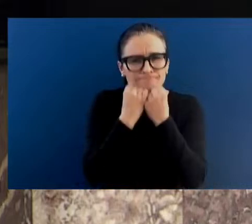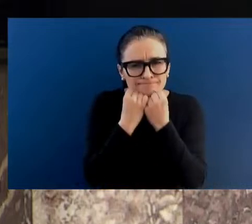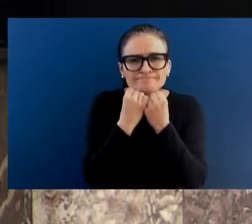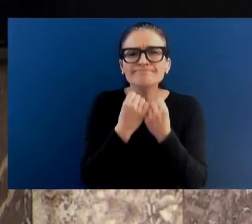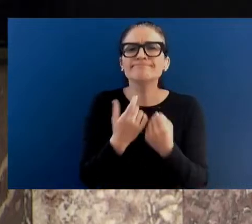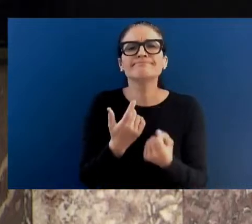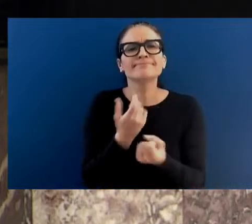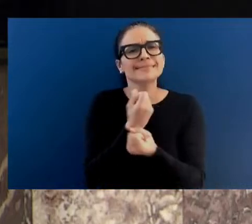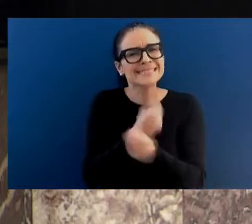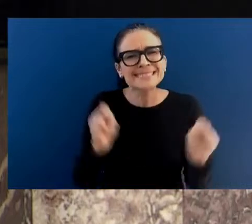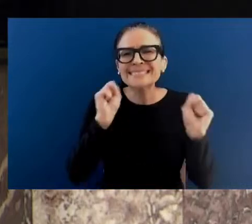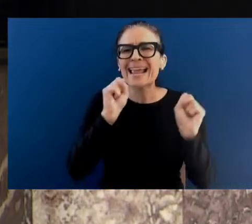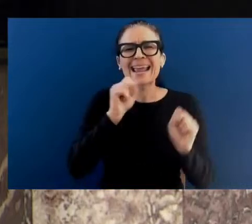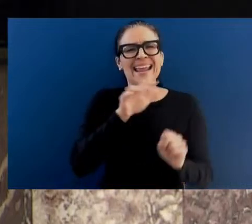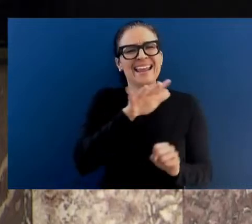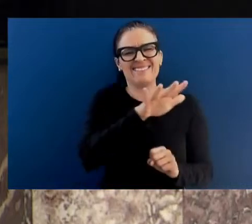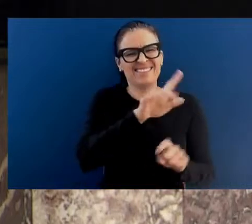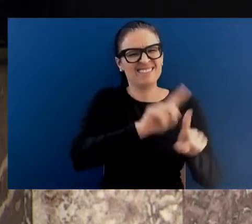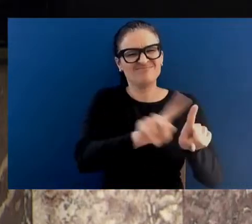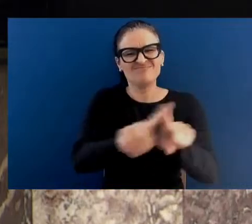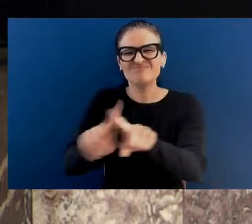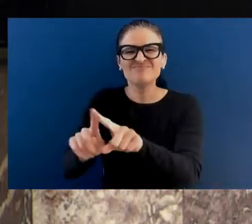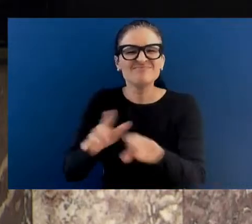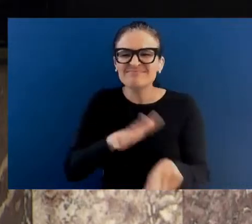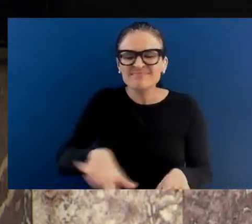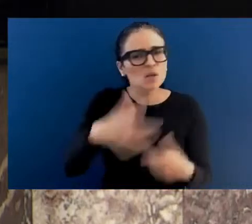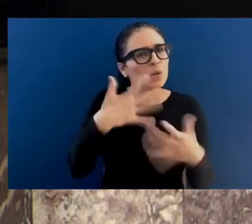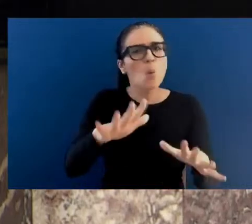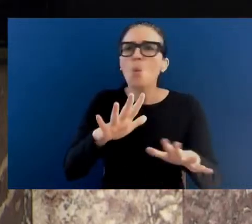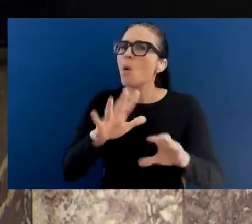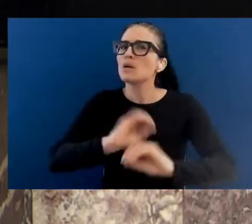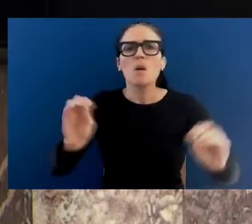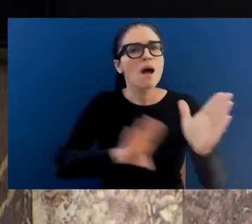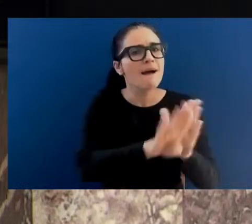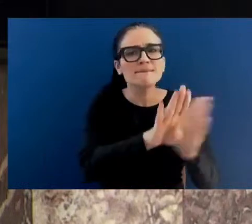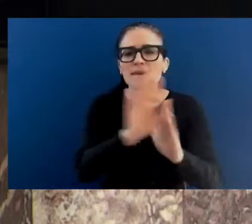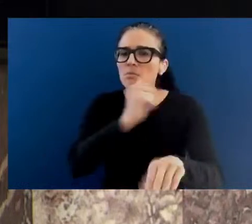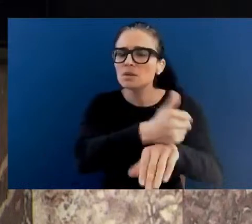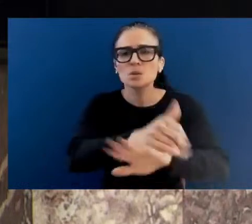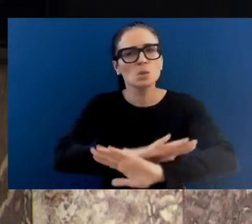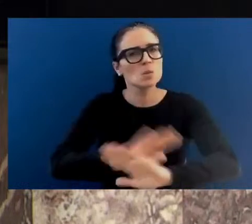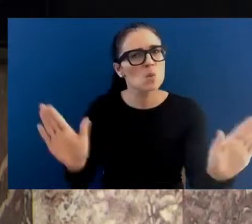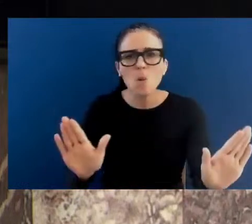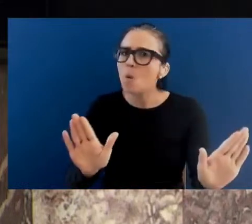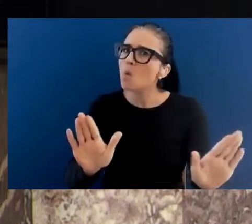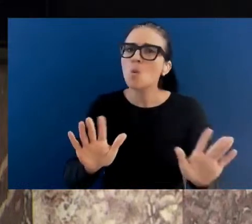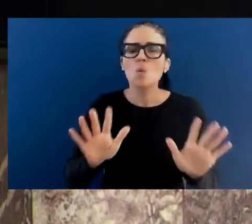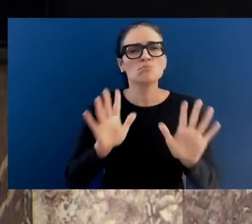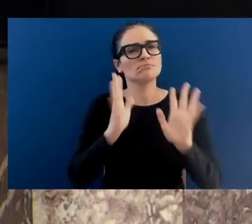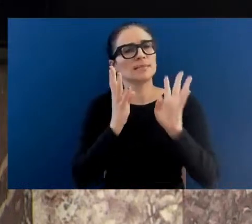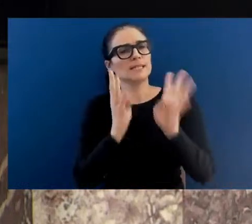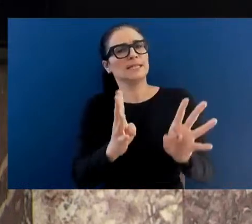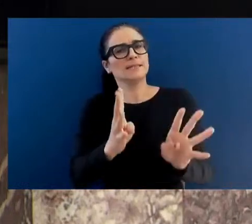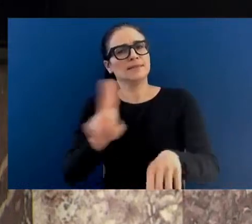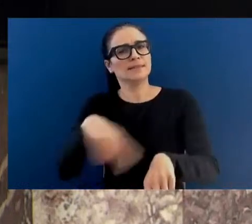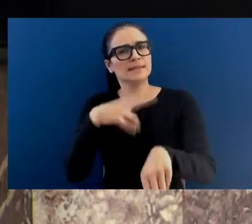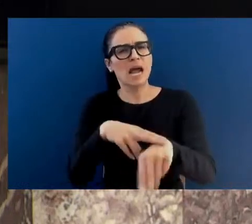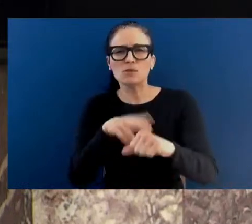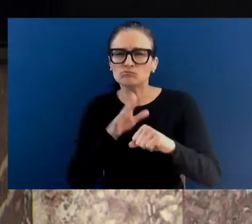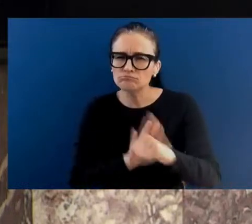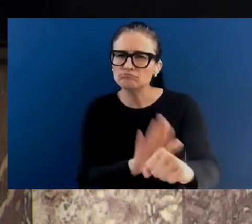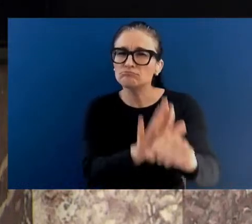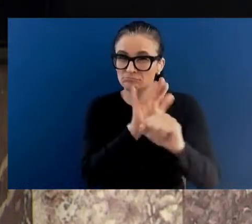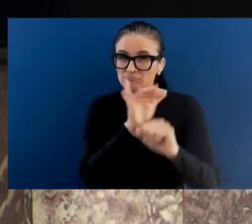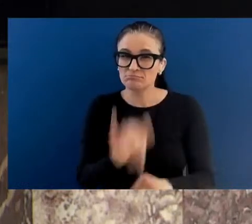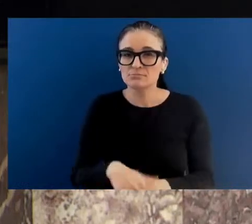He founded the Highlands District Community Association, was a driving force for so many local initiatives. I could go on and on, Mr. Speaker, but as we